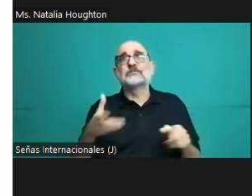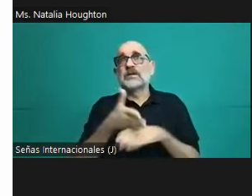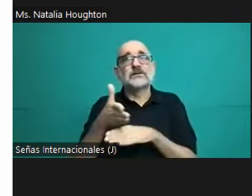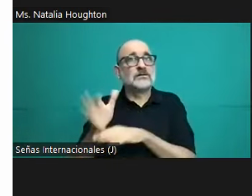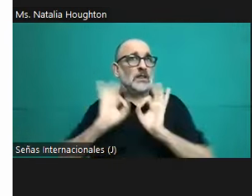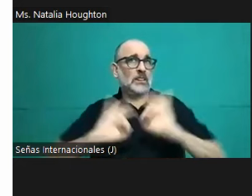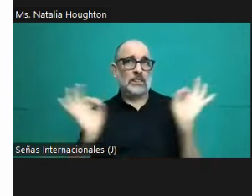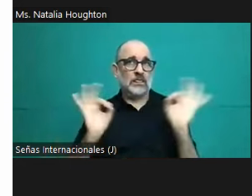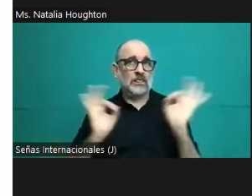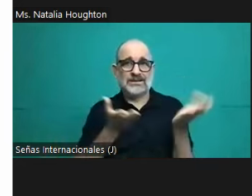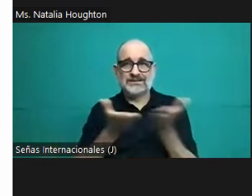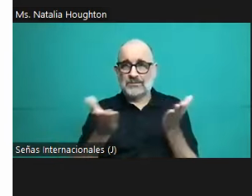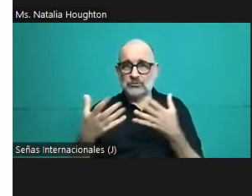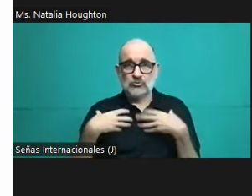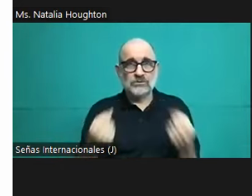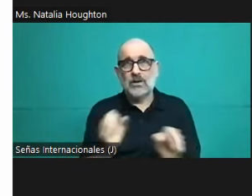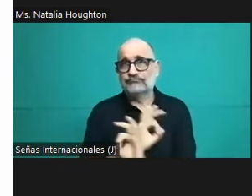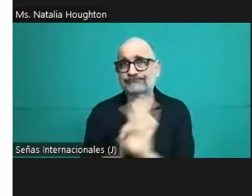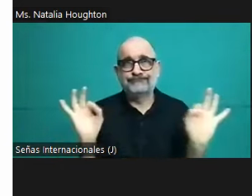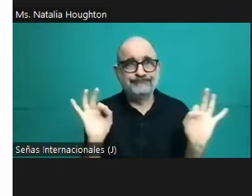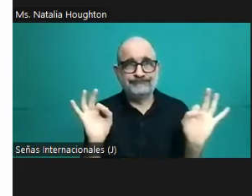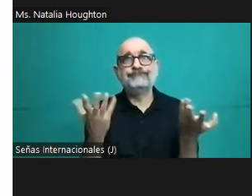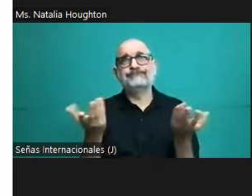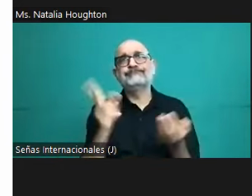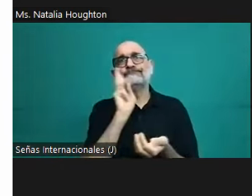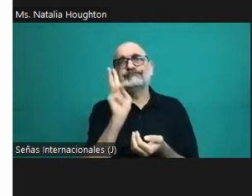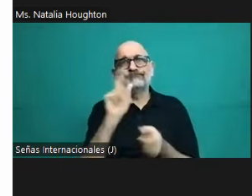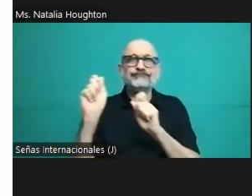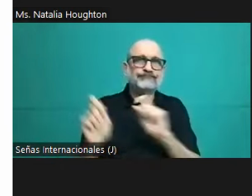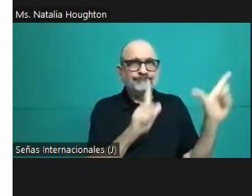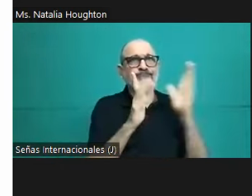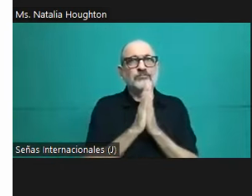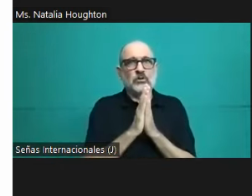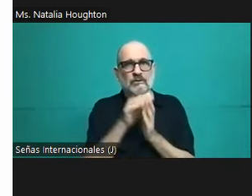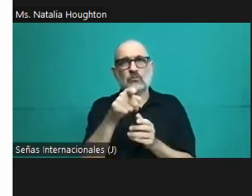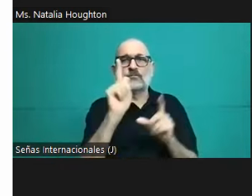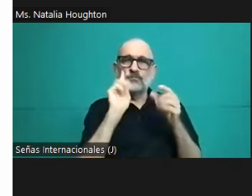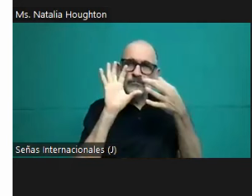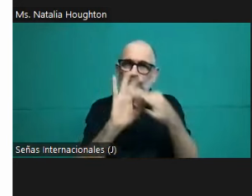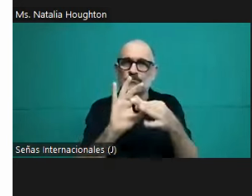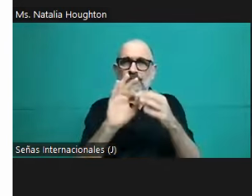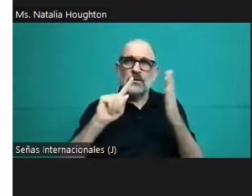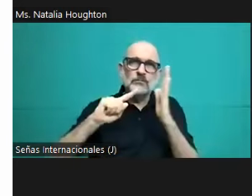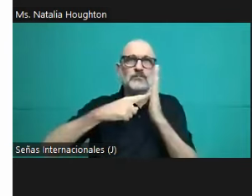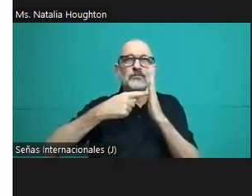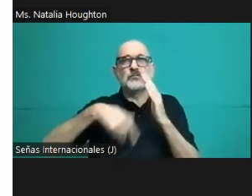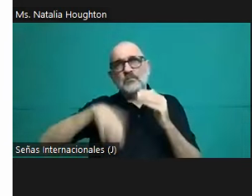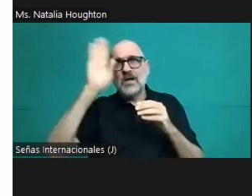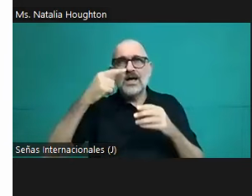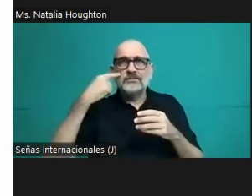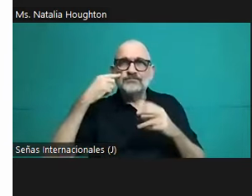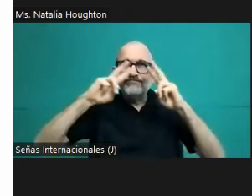these barriers has to do with recognizing the different kinds of barriers, the different